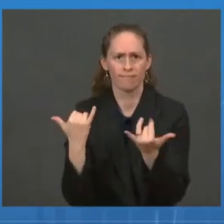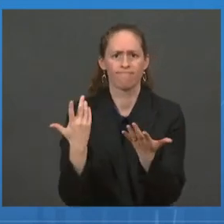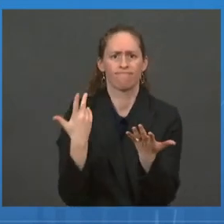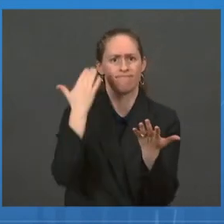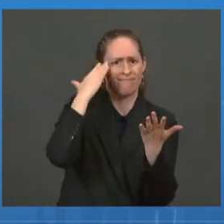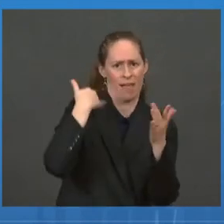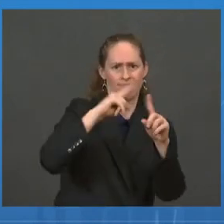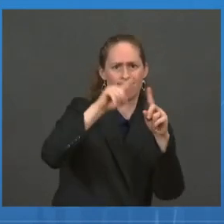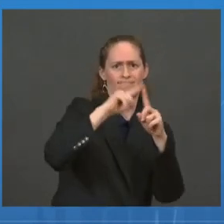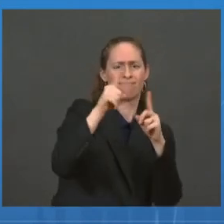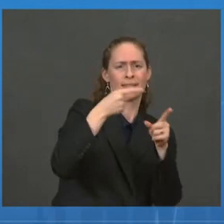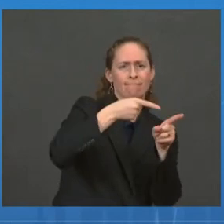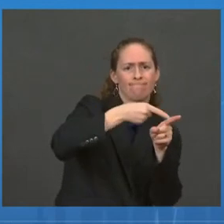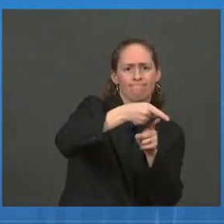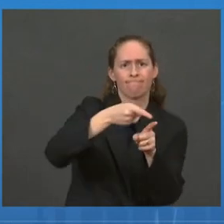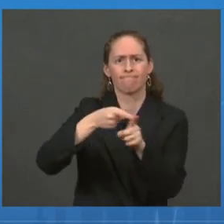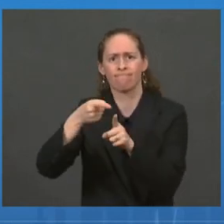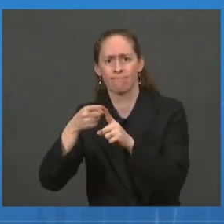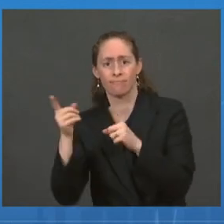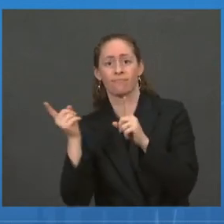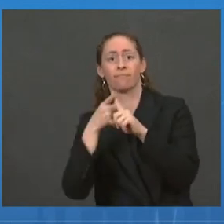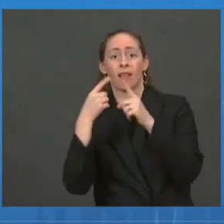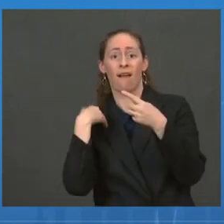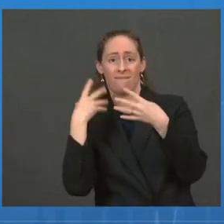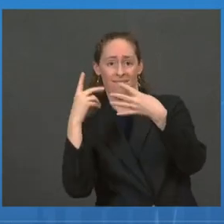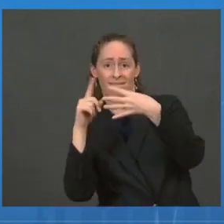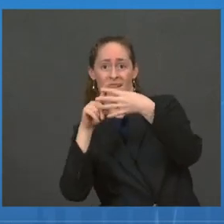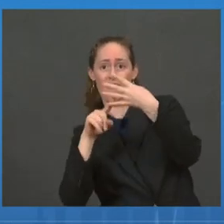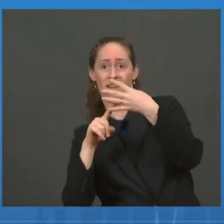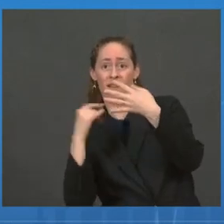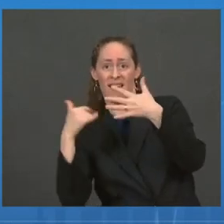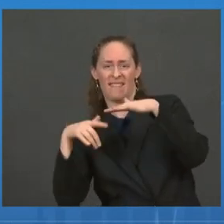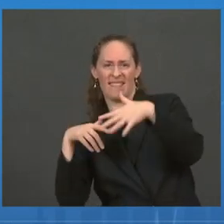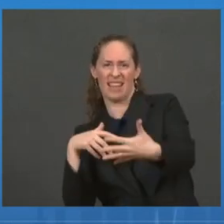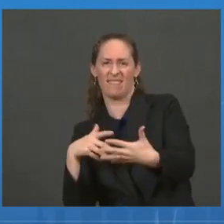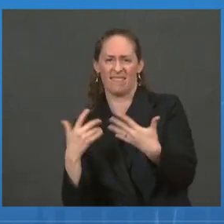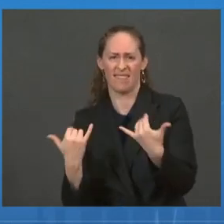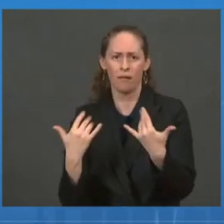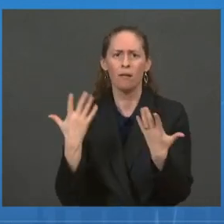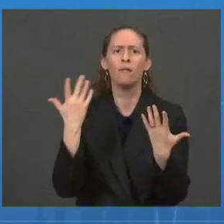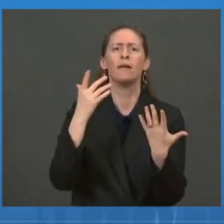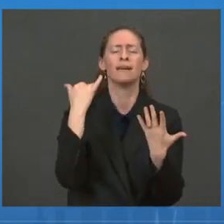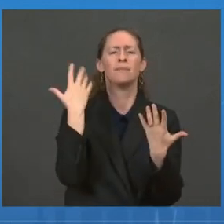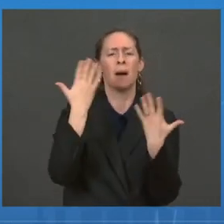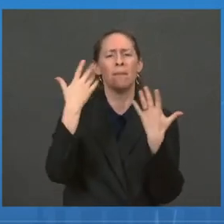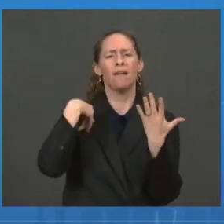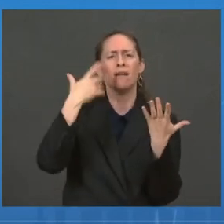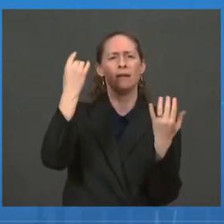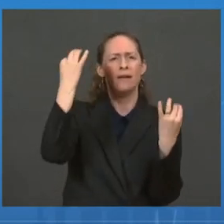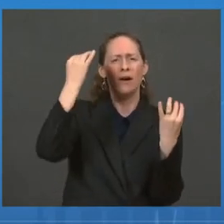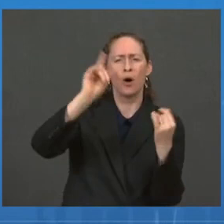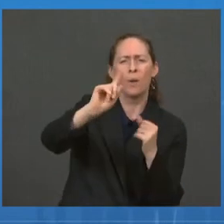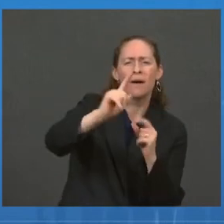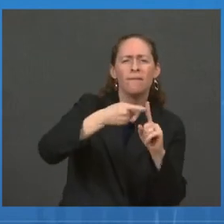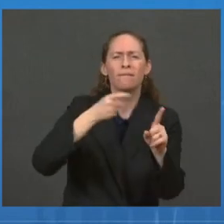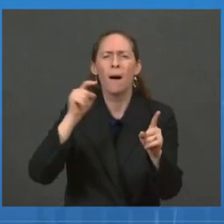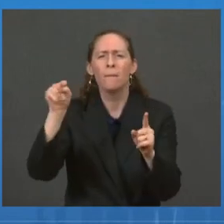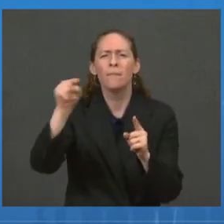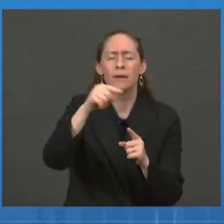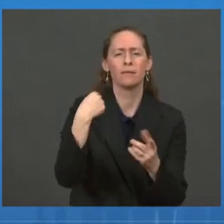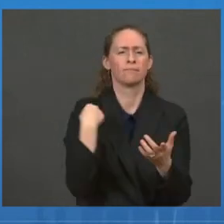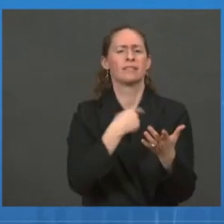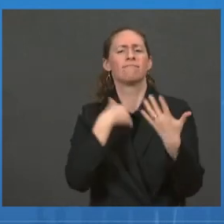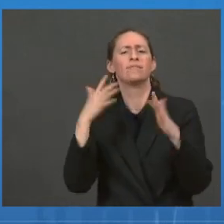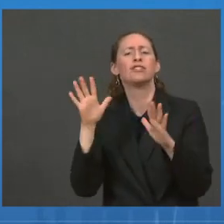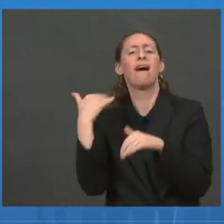designation is and what the earliest documented samples were and of course for today we're going to be focusing on the